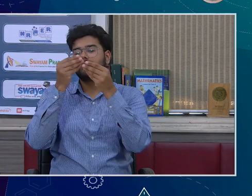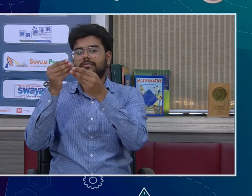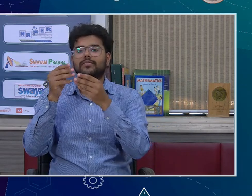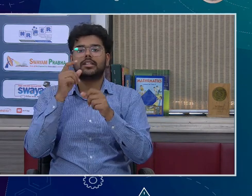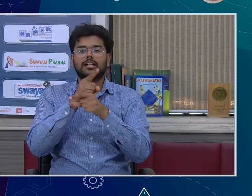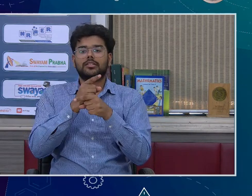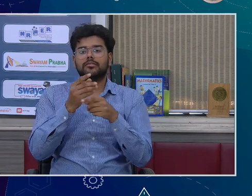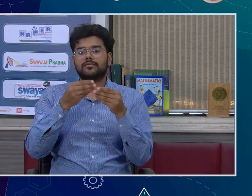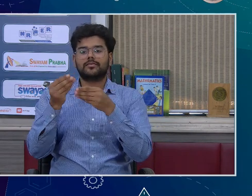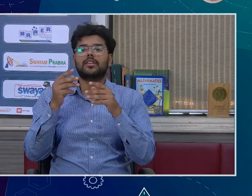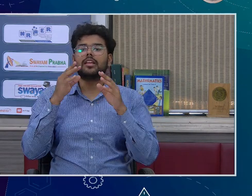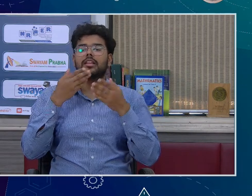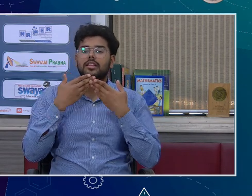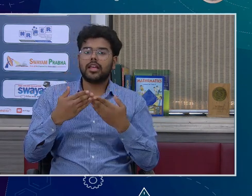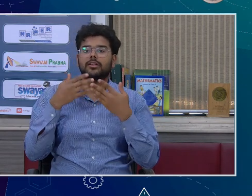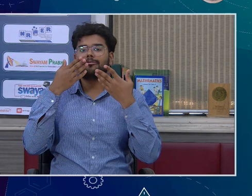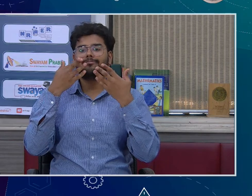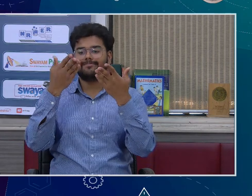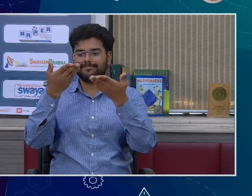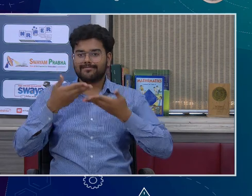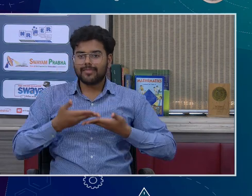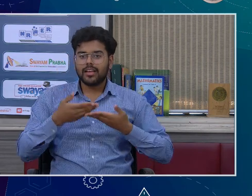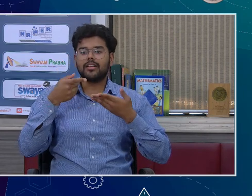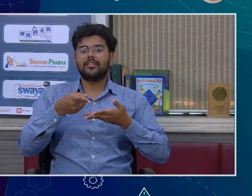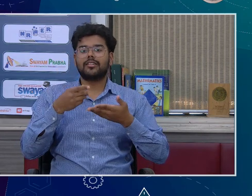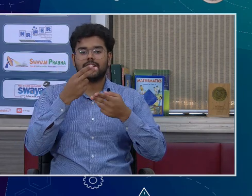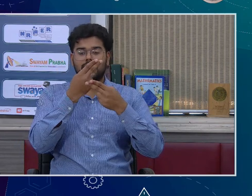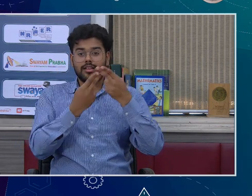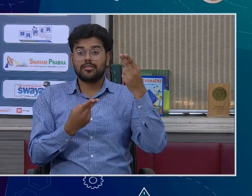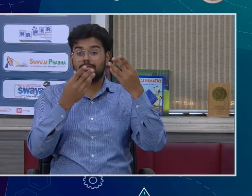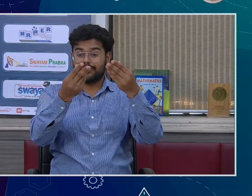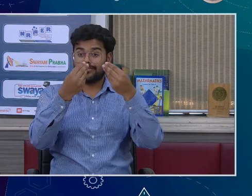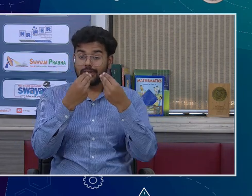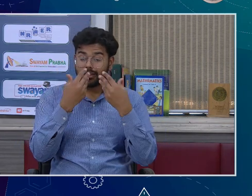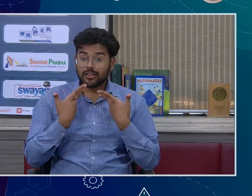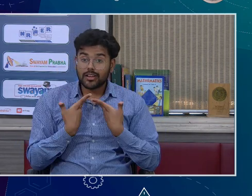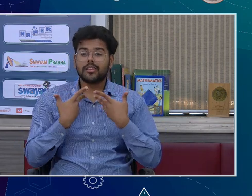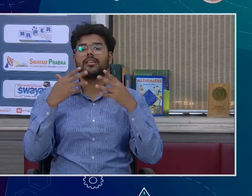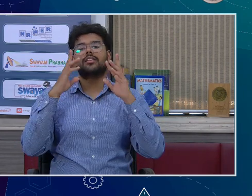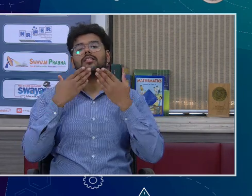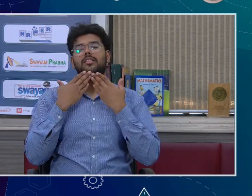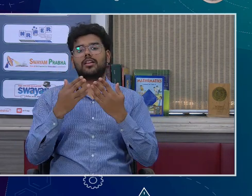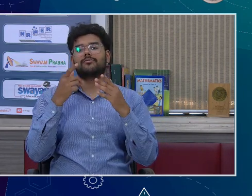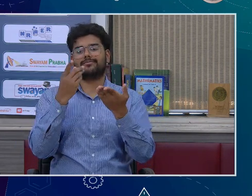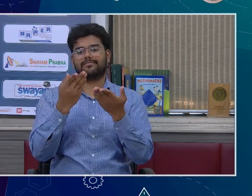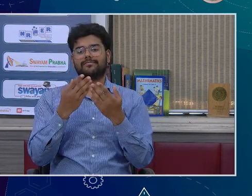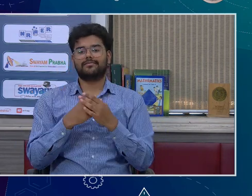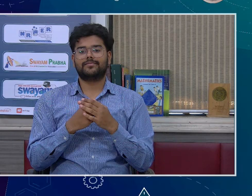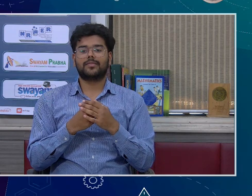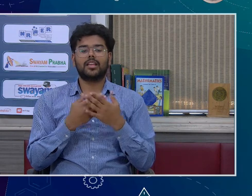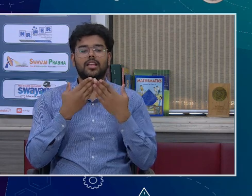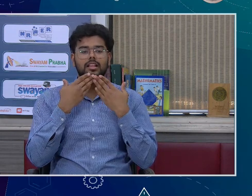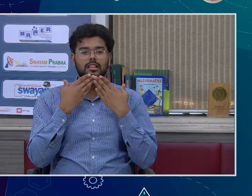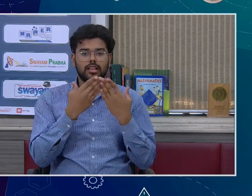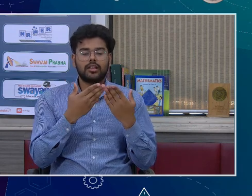Mrs. Mukherjee, thanks for your time and this wonderful story and the high moral values which you have taught us. Thank you very much for your time. Thank you so